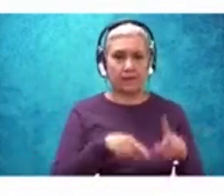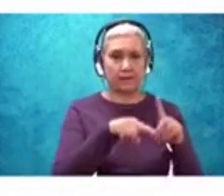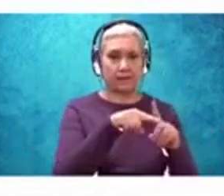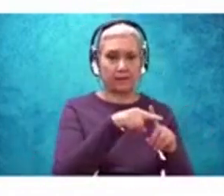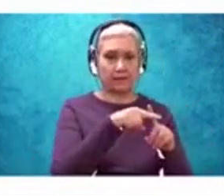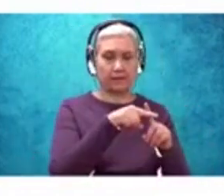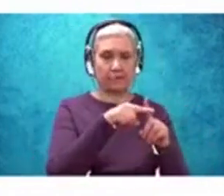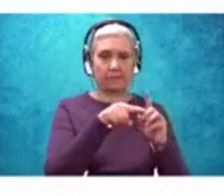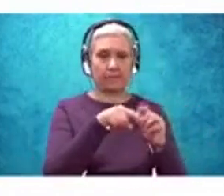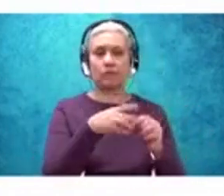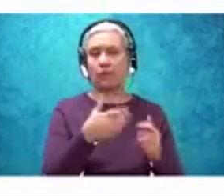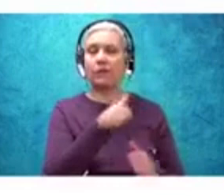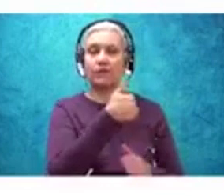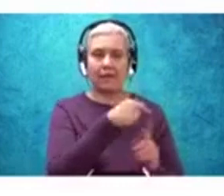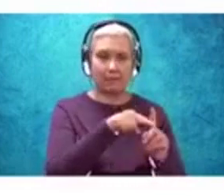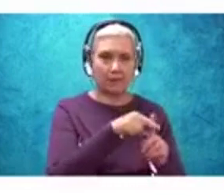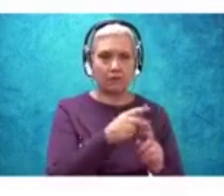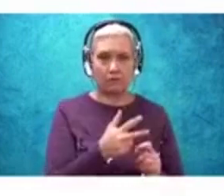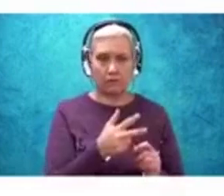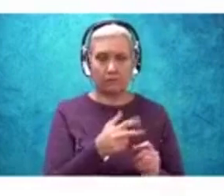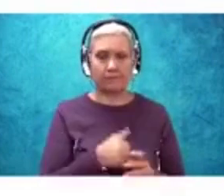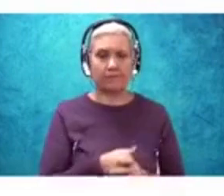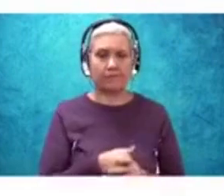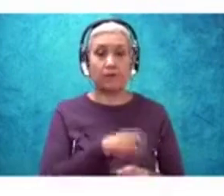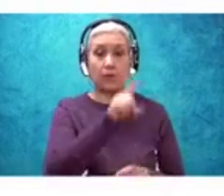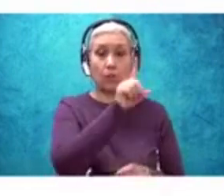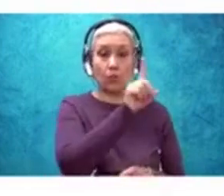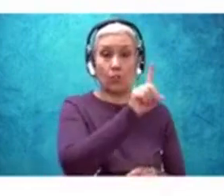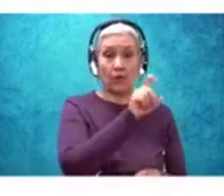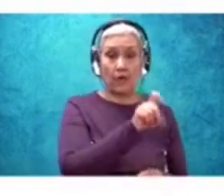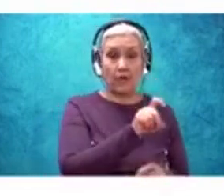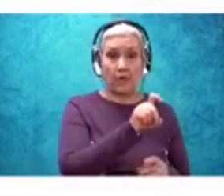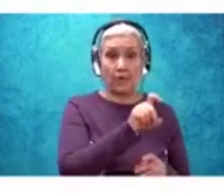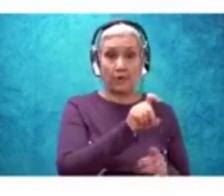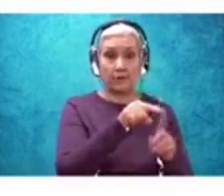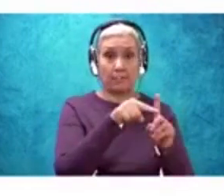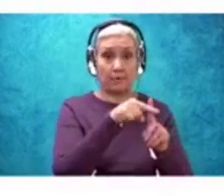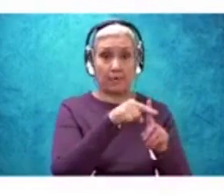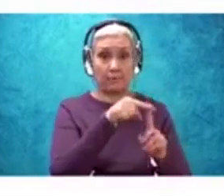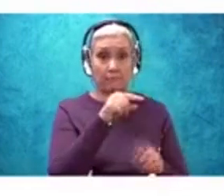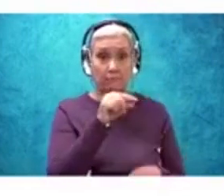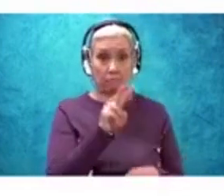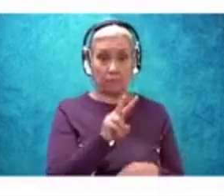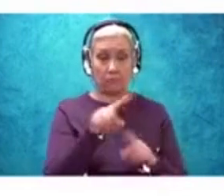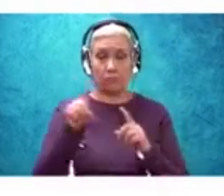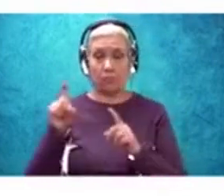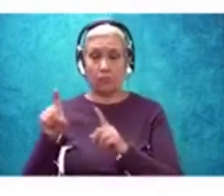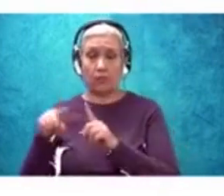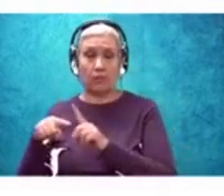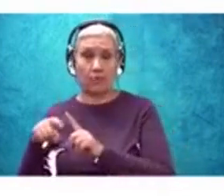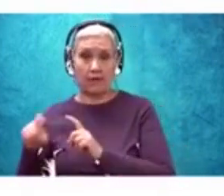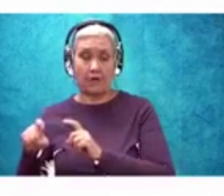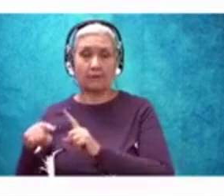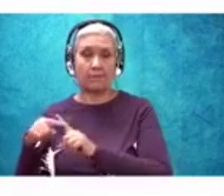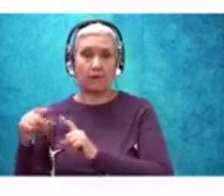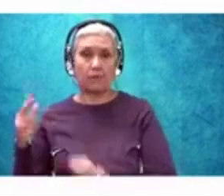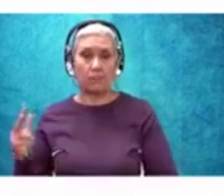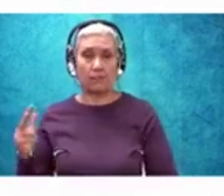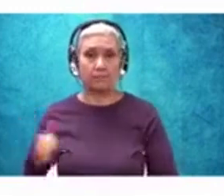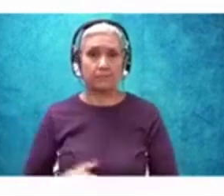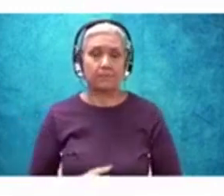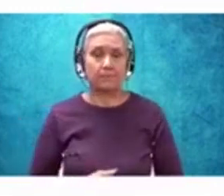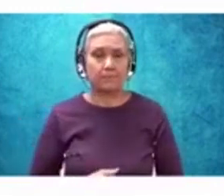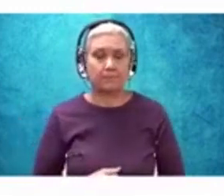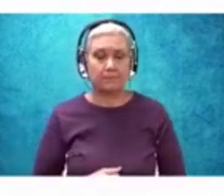3, decomposing them, so 1x plus 2 and 1x plus 3, I'm going to look for the smaller areas within this